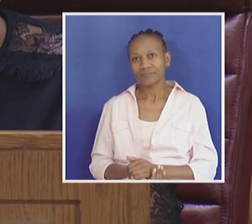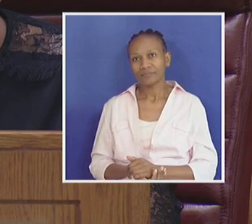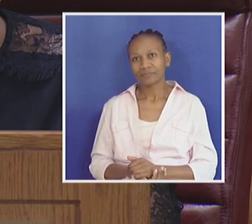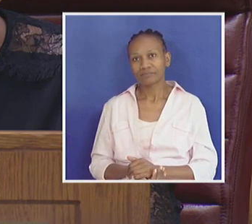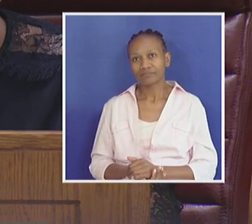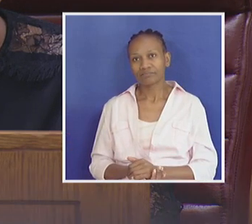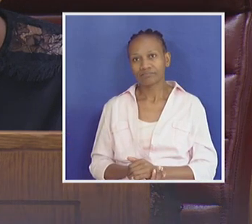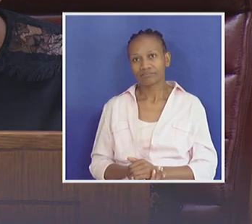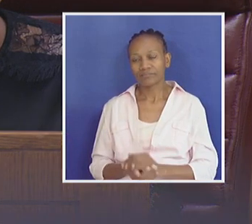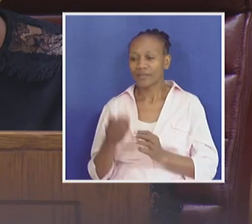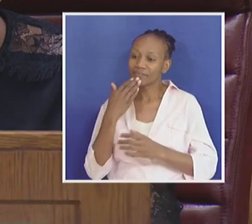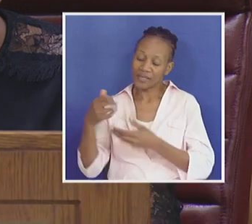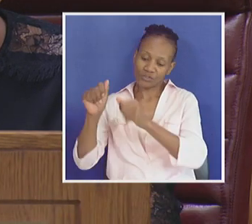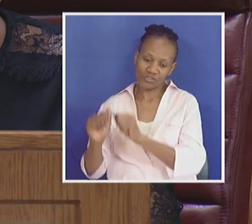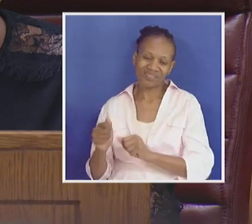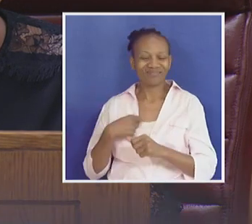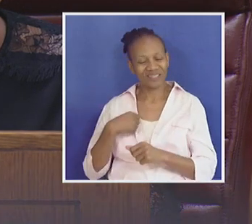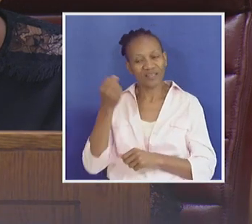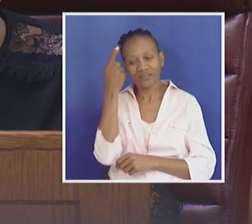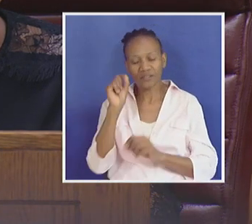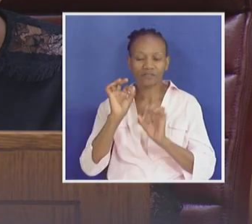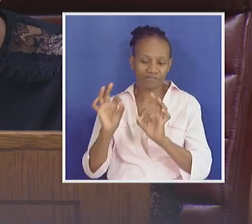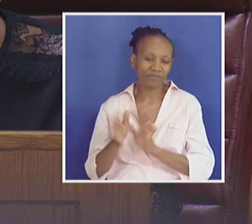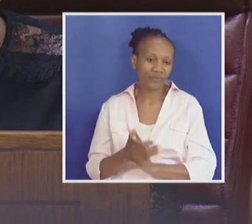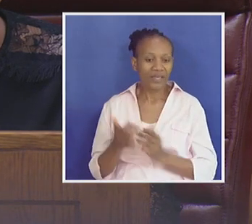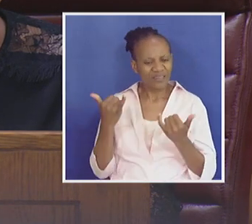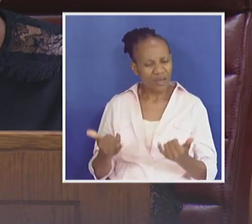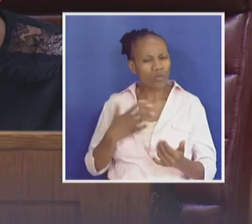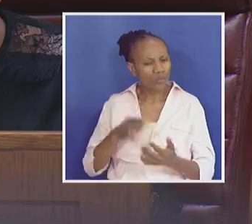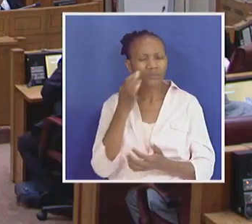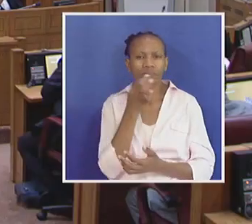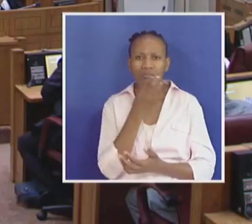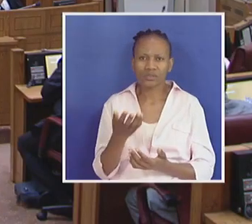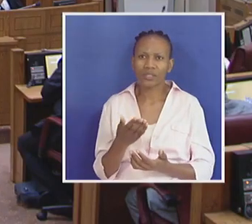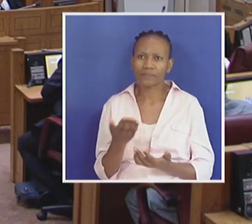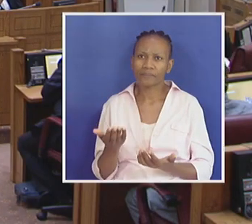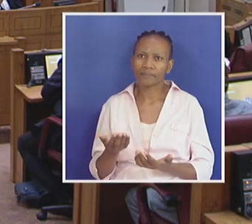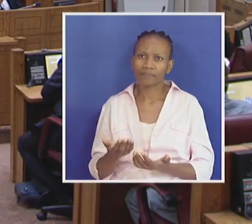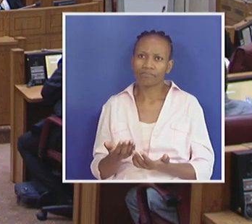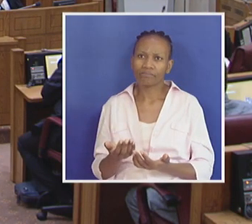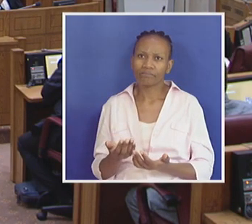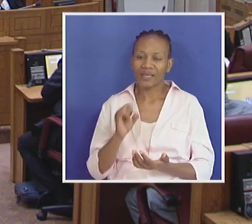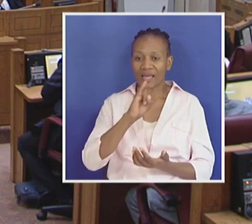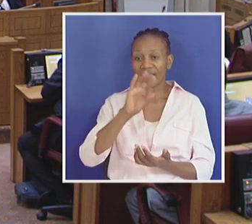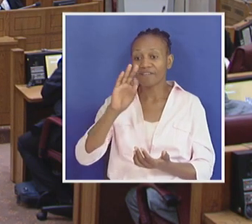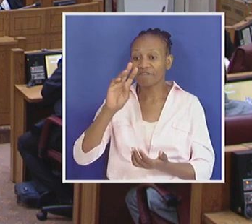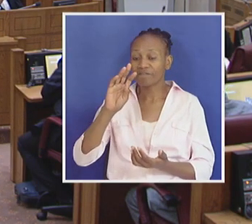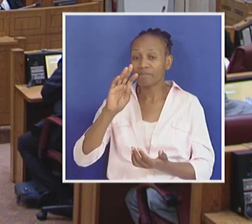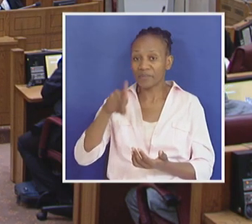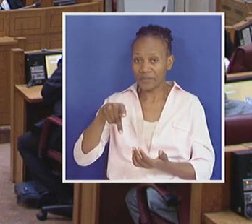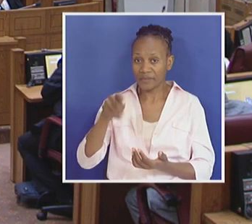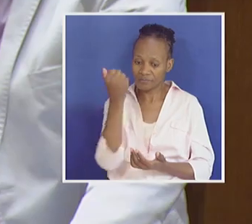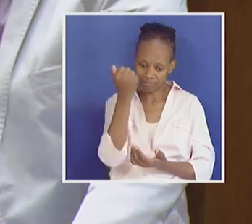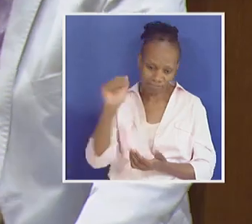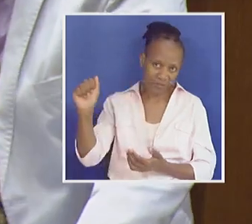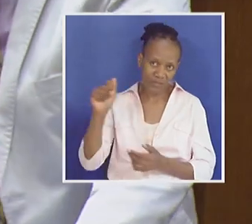Thanks, Chair. I'm not going back there. Thank you very much. I just want for the record to put the IFP objection to